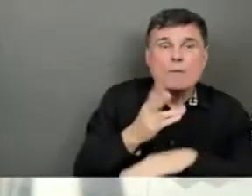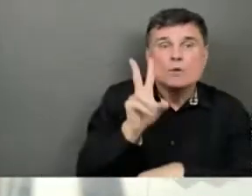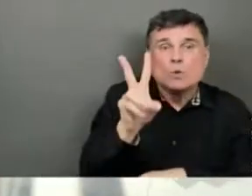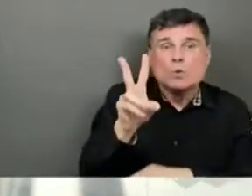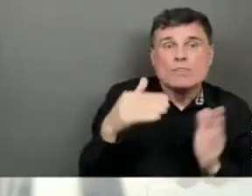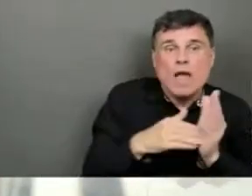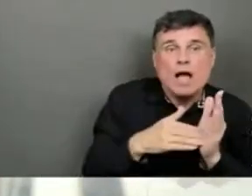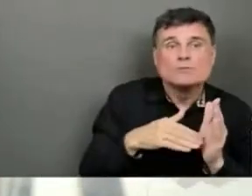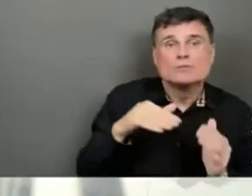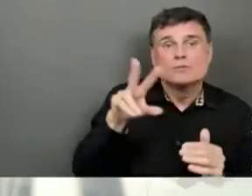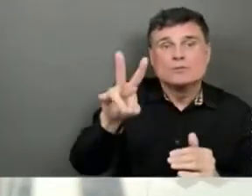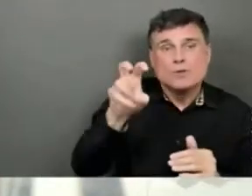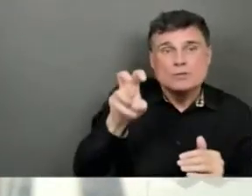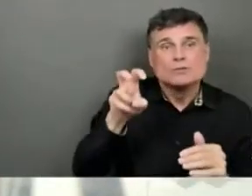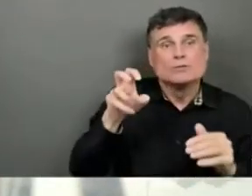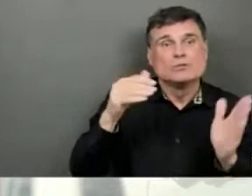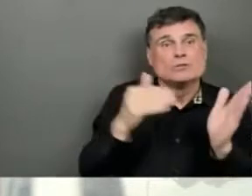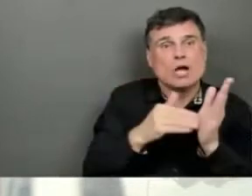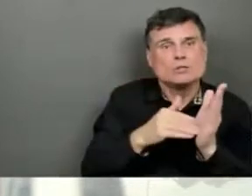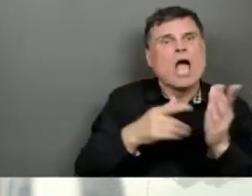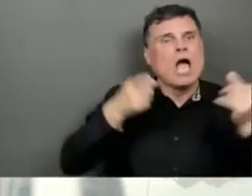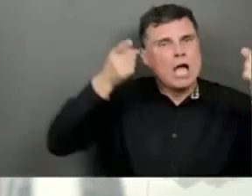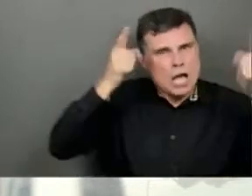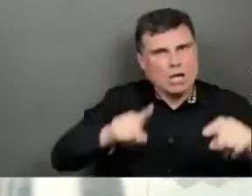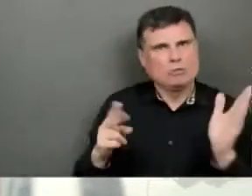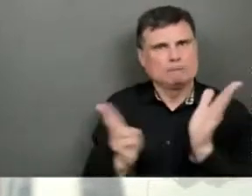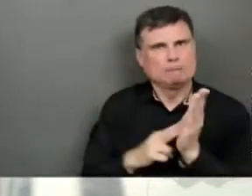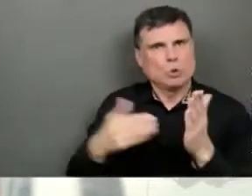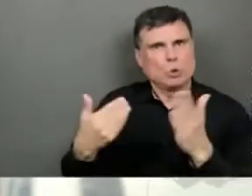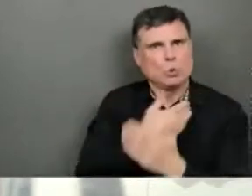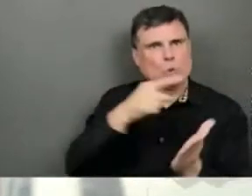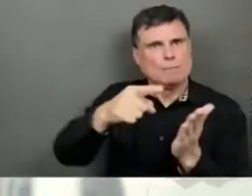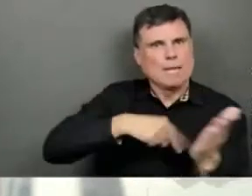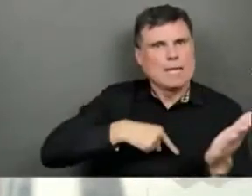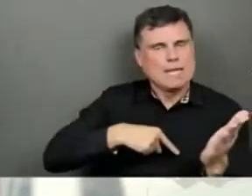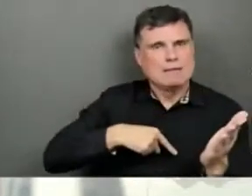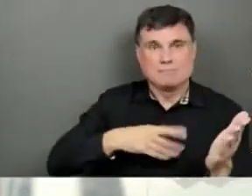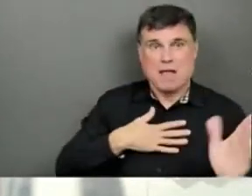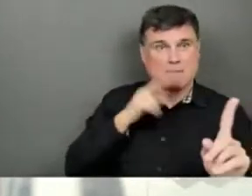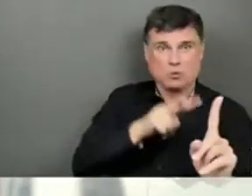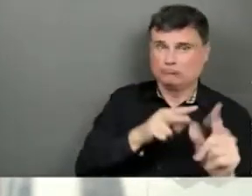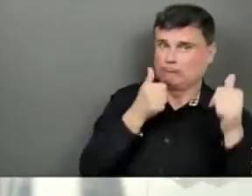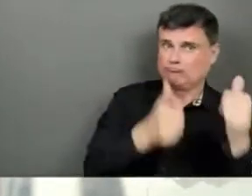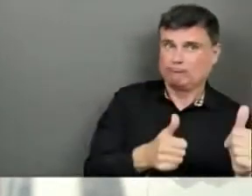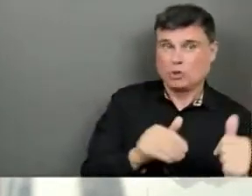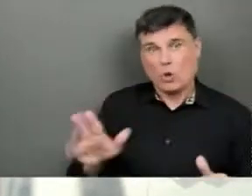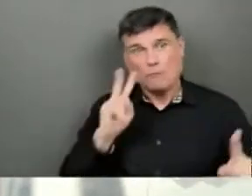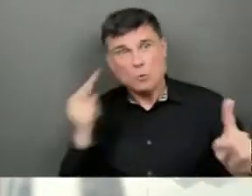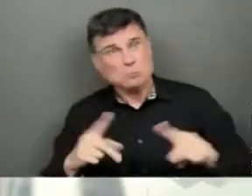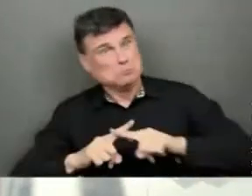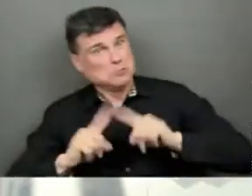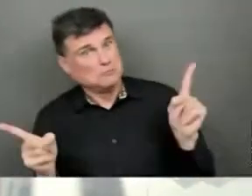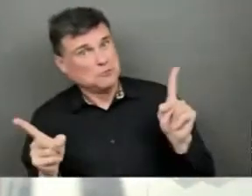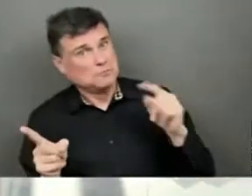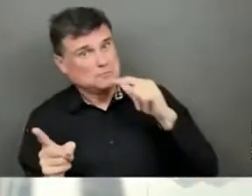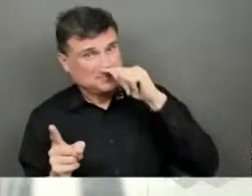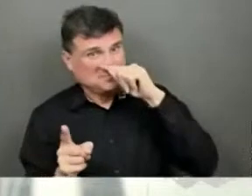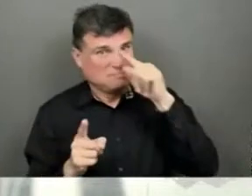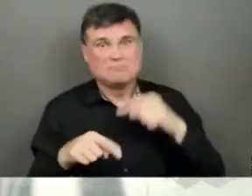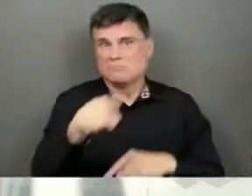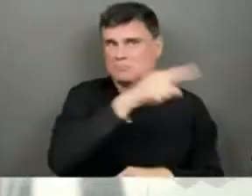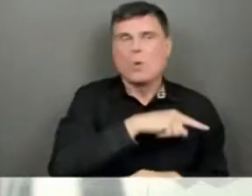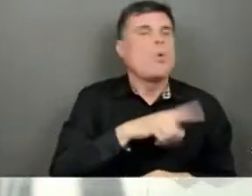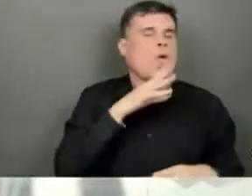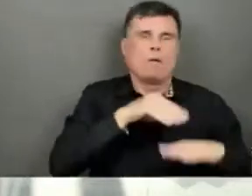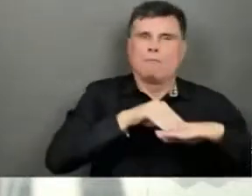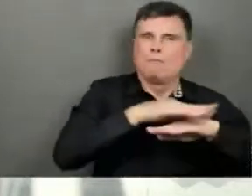to the way we provide primary care in the province. So, a change that will benefit patients across the province. It's